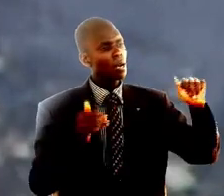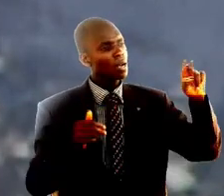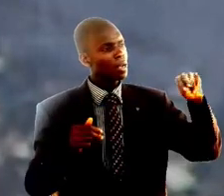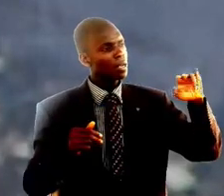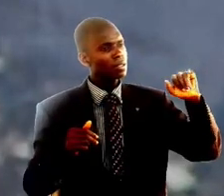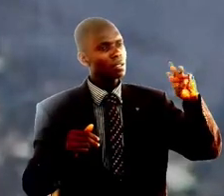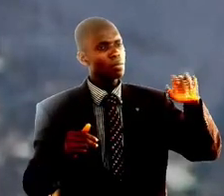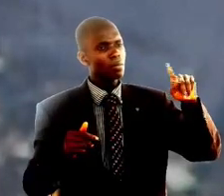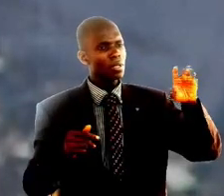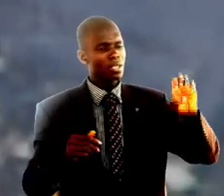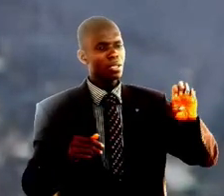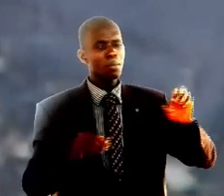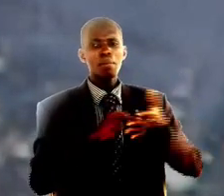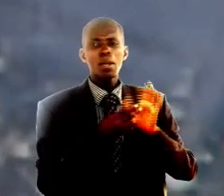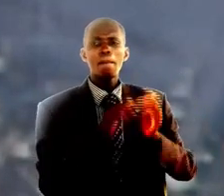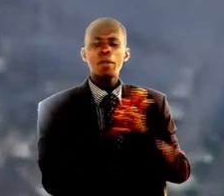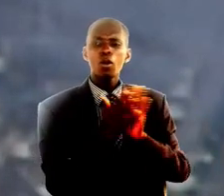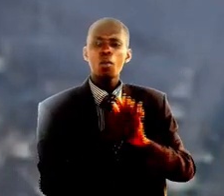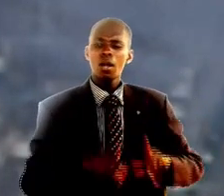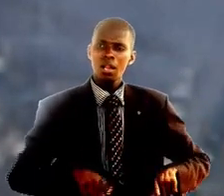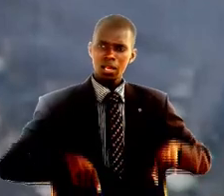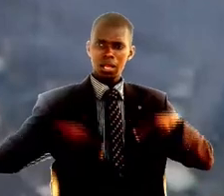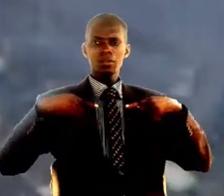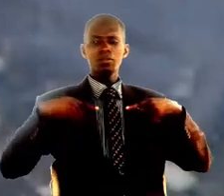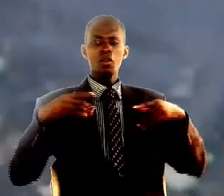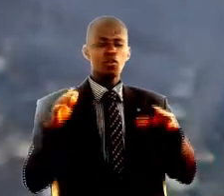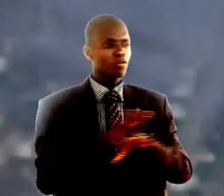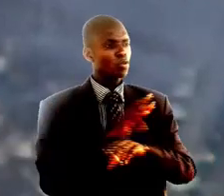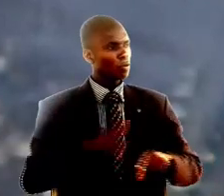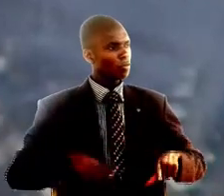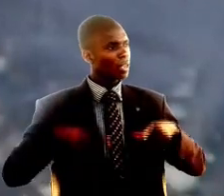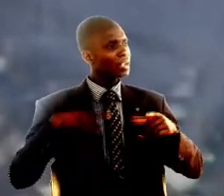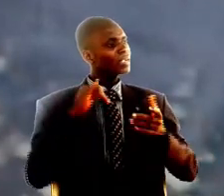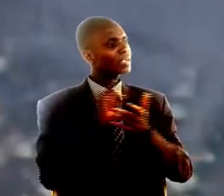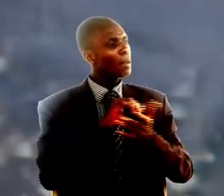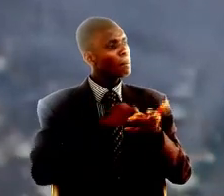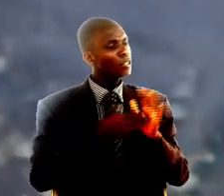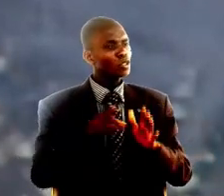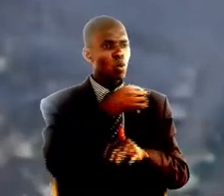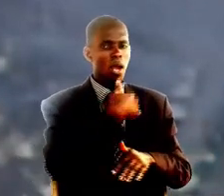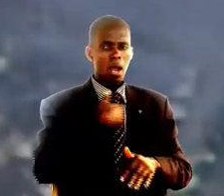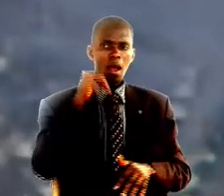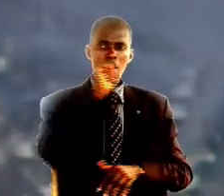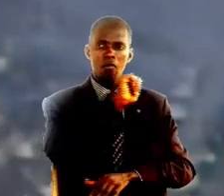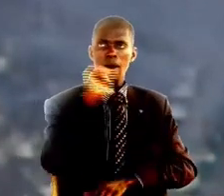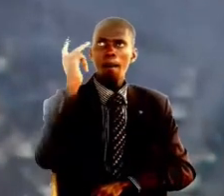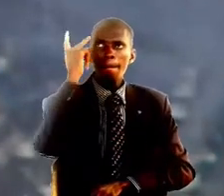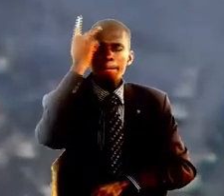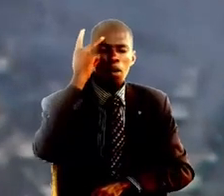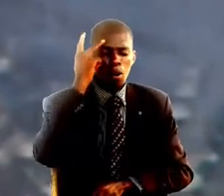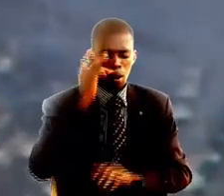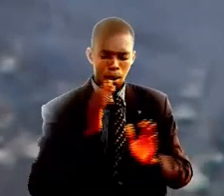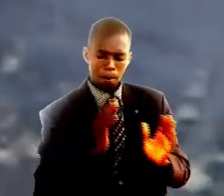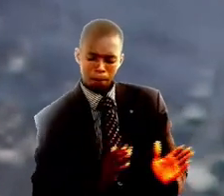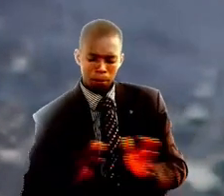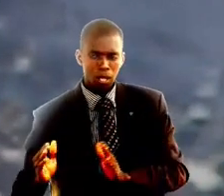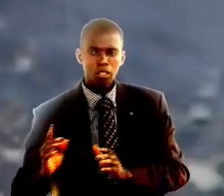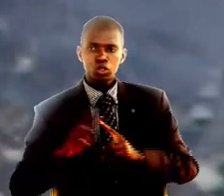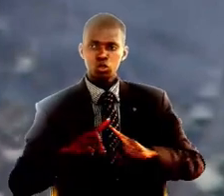become alive. That you have a purpose, a plan to live. Bring joy